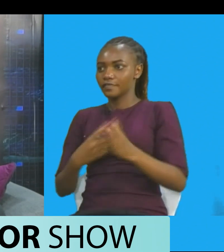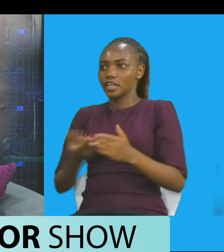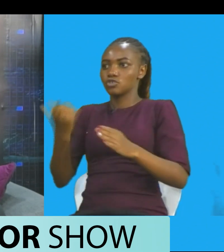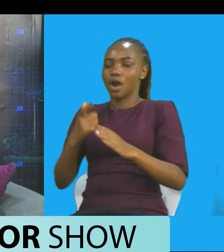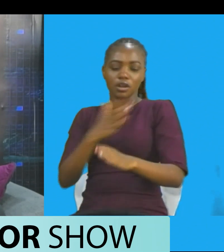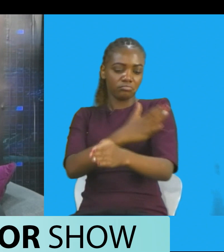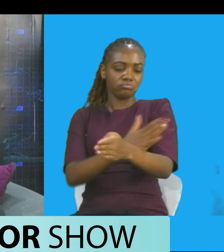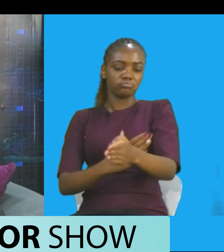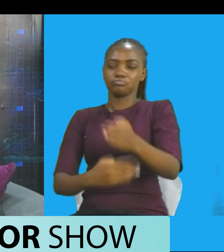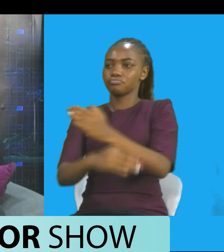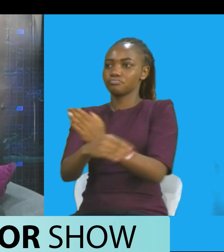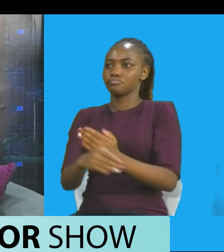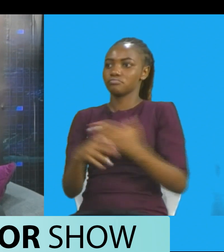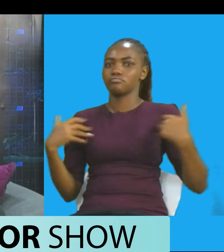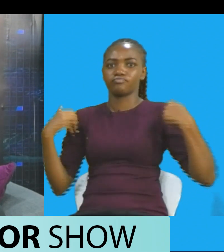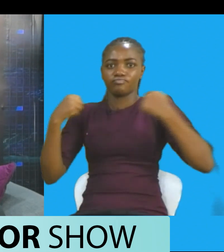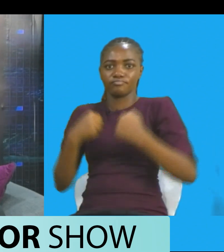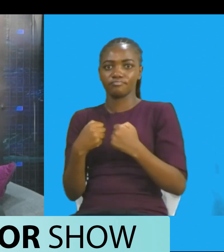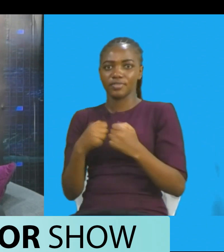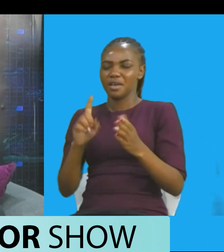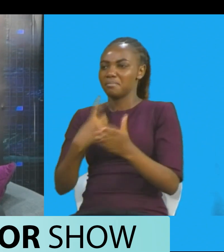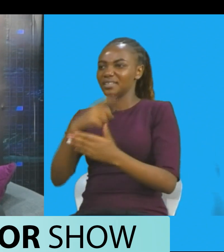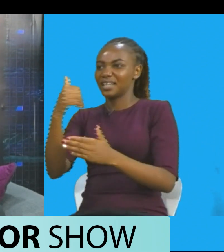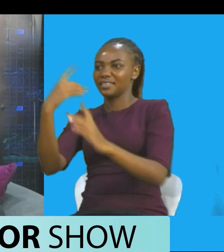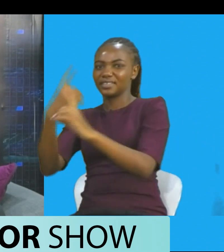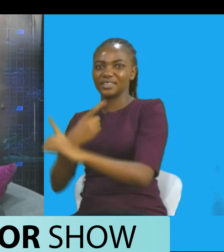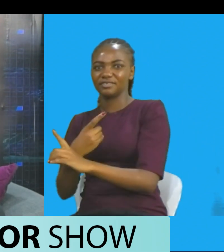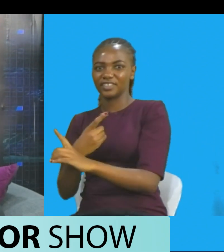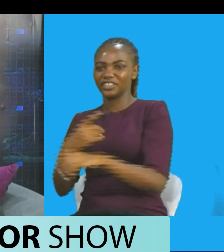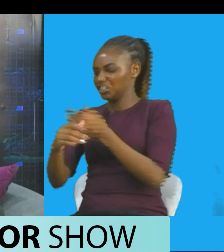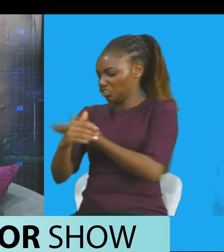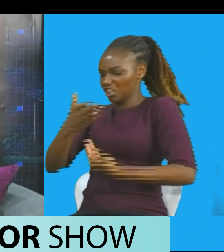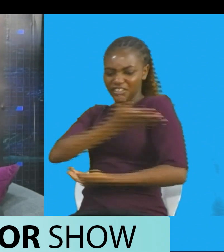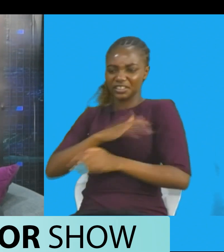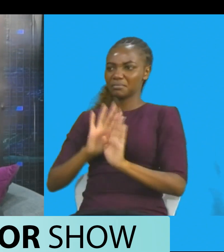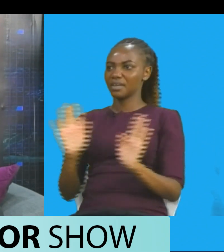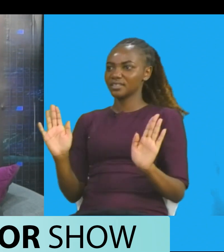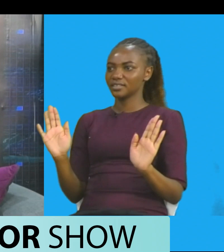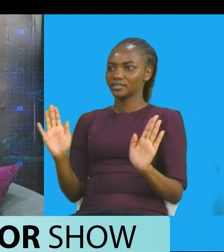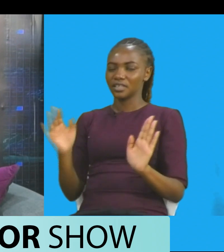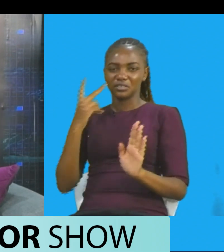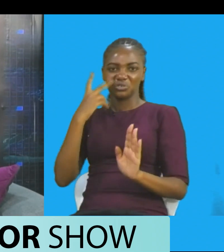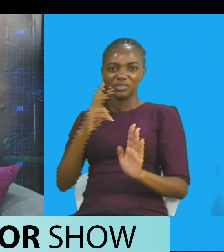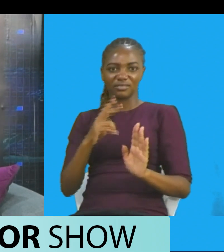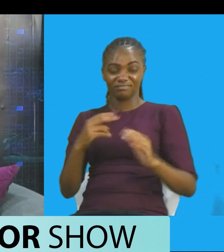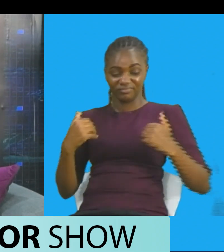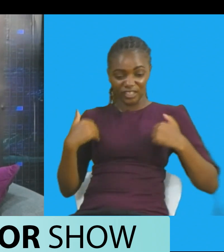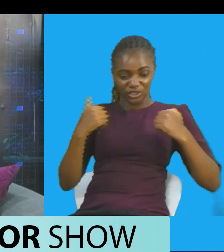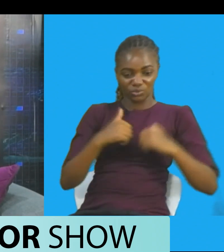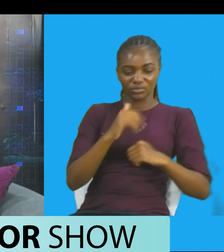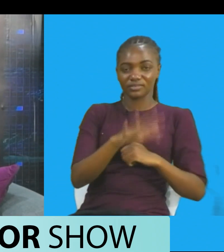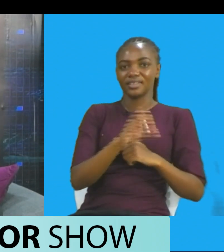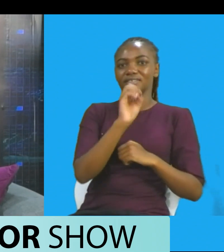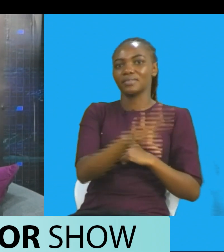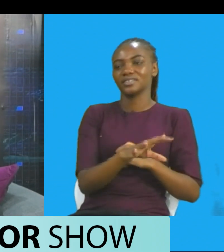relation to the Afrofusion, you only have the shirt and the trouser. And most people prefer to do the shirt only, then they can blend the shirt with any